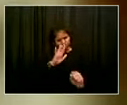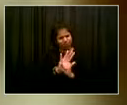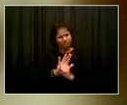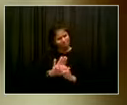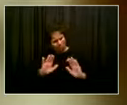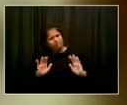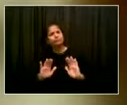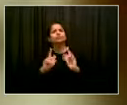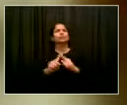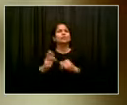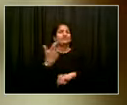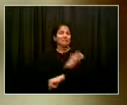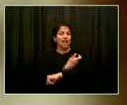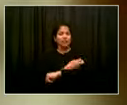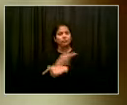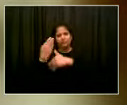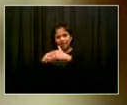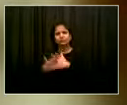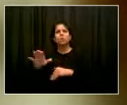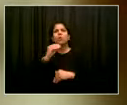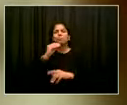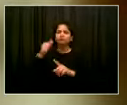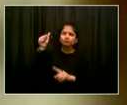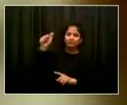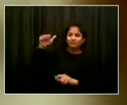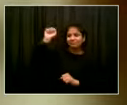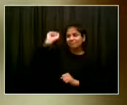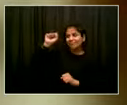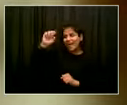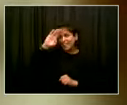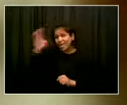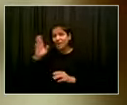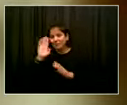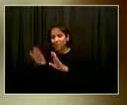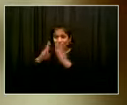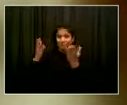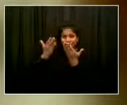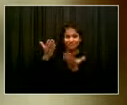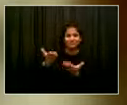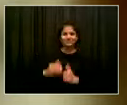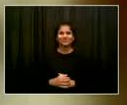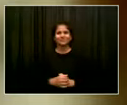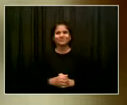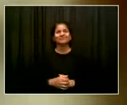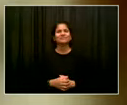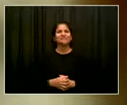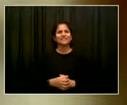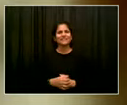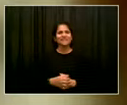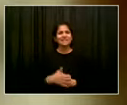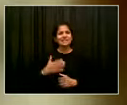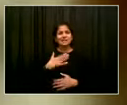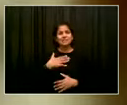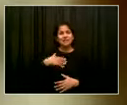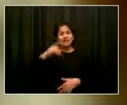doorbell and give you the vaccination at home. I think it's terrific. I think the city's